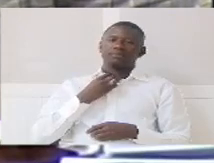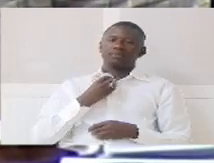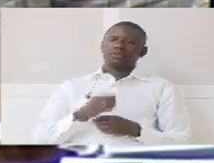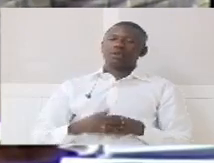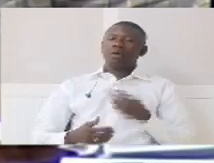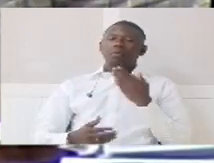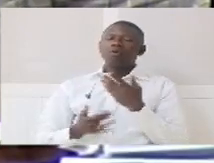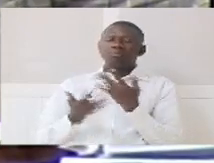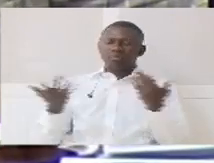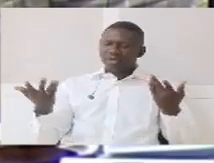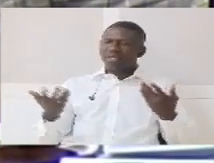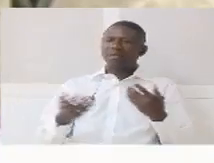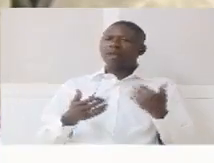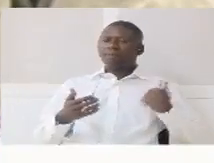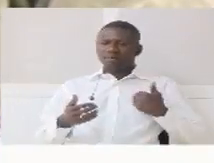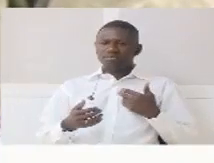midnight.